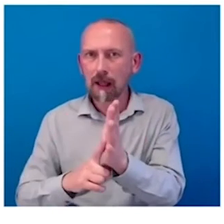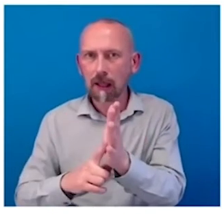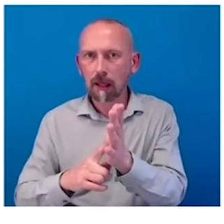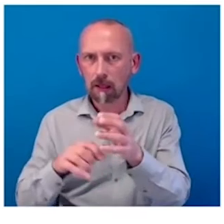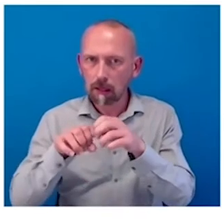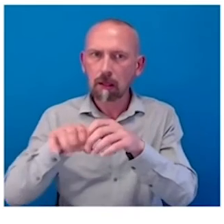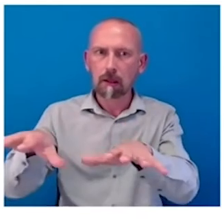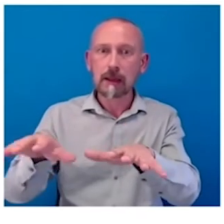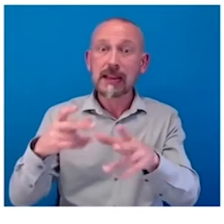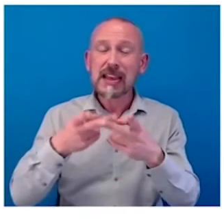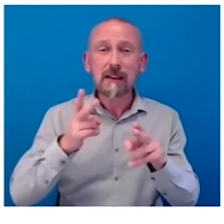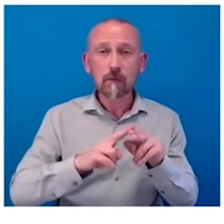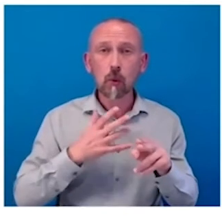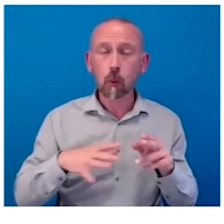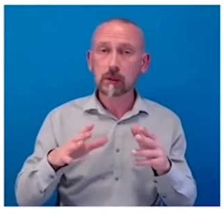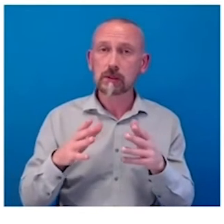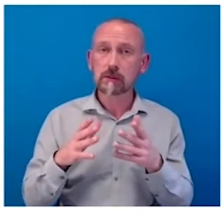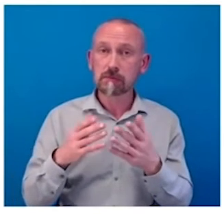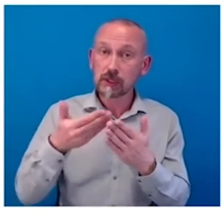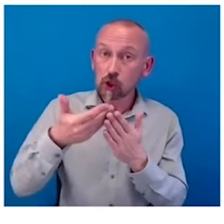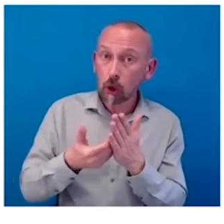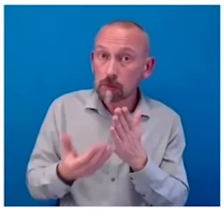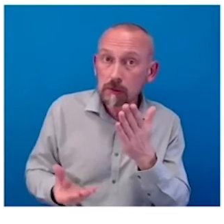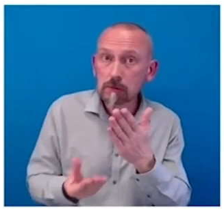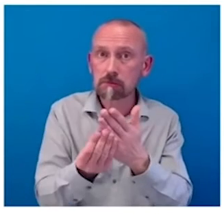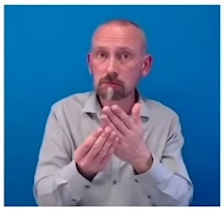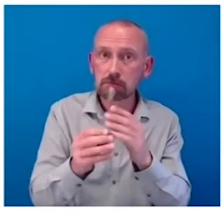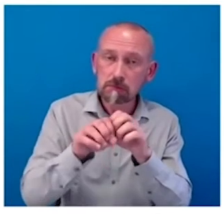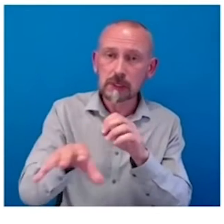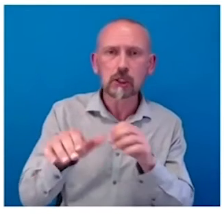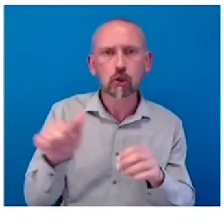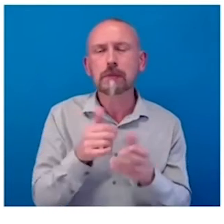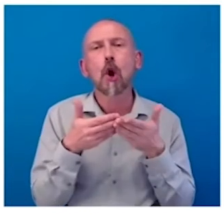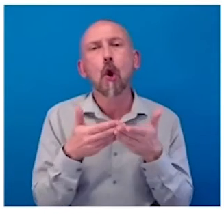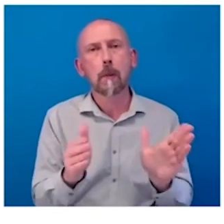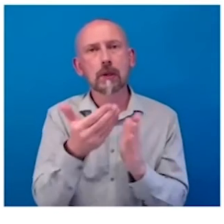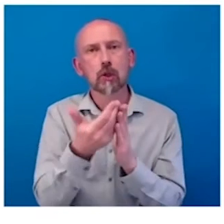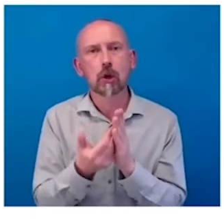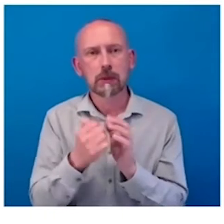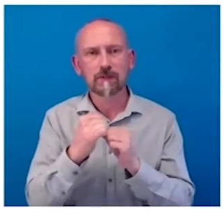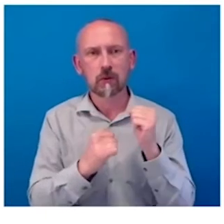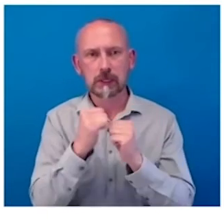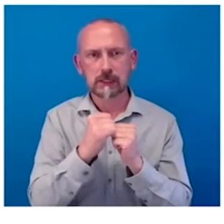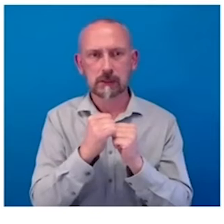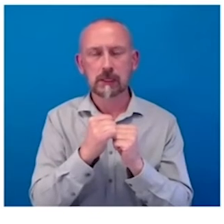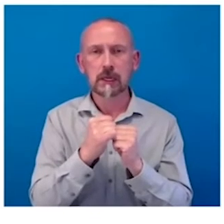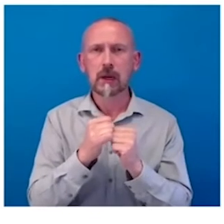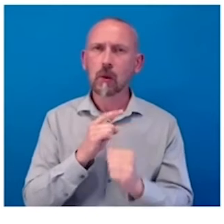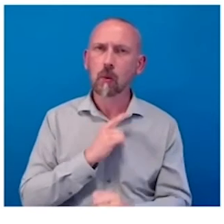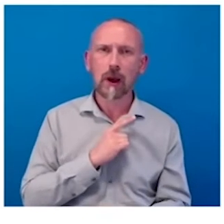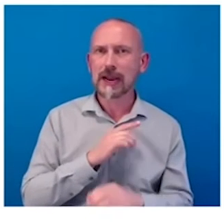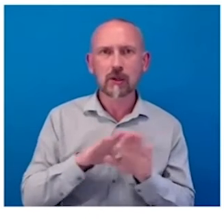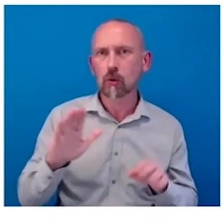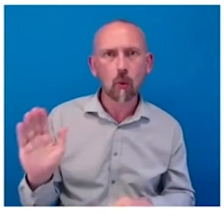document formats are the best option, as this format is compatible with most applications. Not everyone has Microsoft Word or Google Docs, for